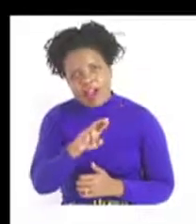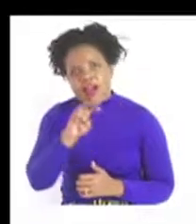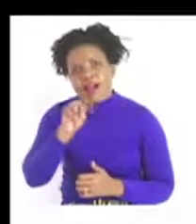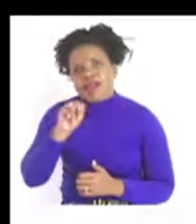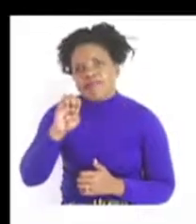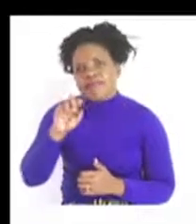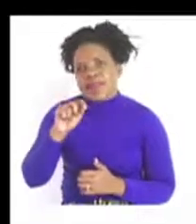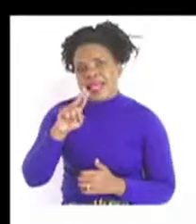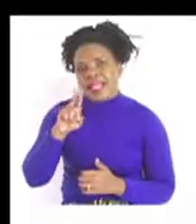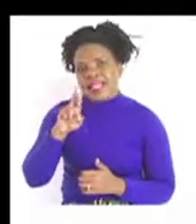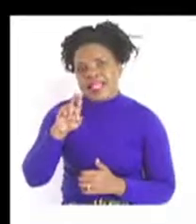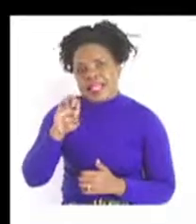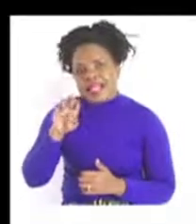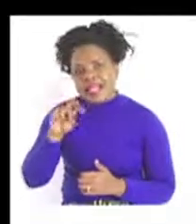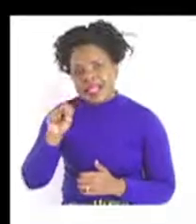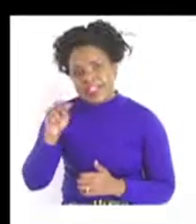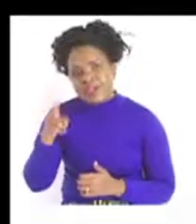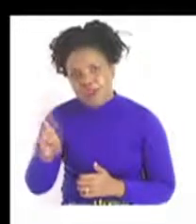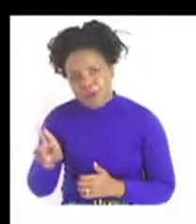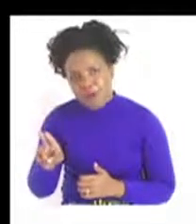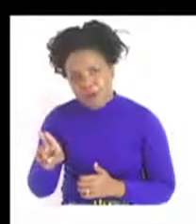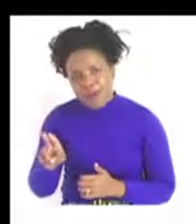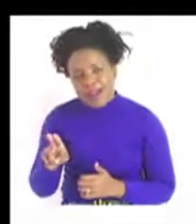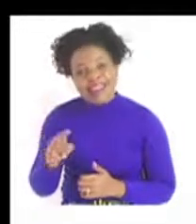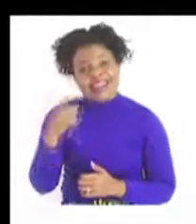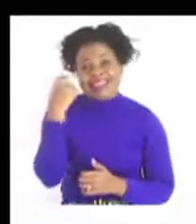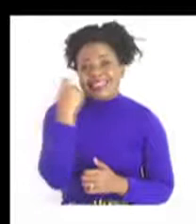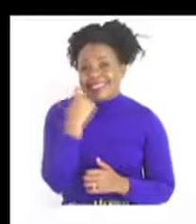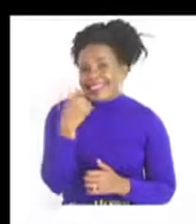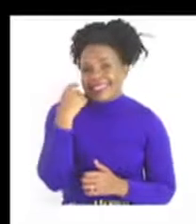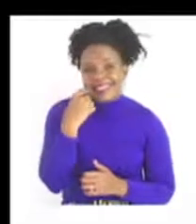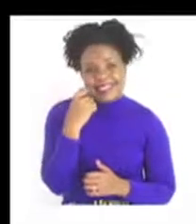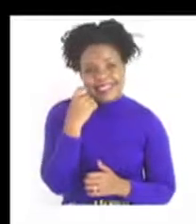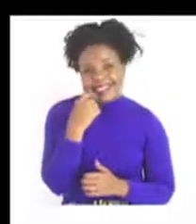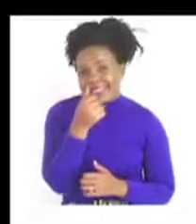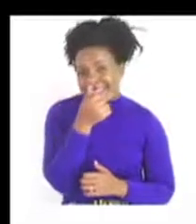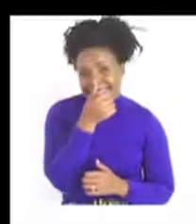we never say brethren. So